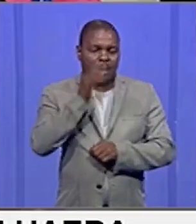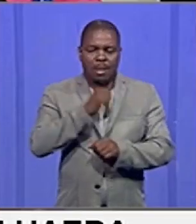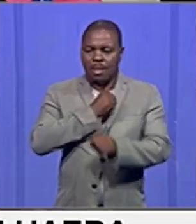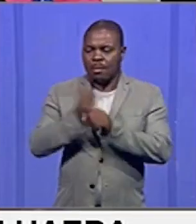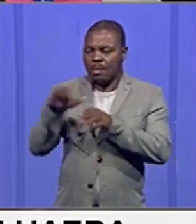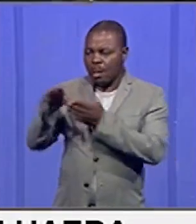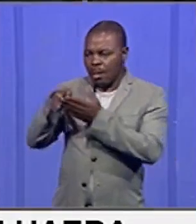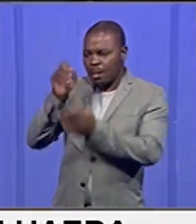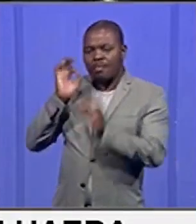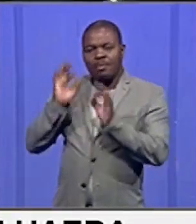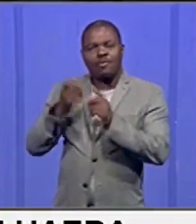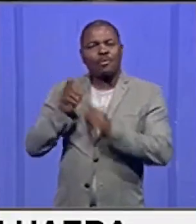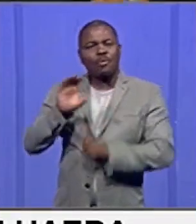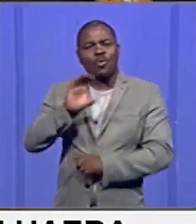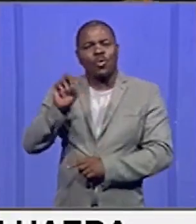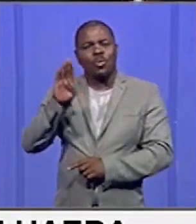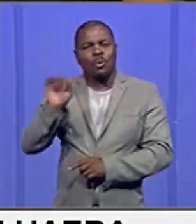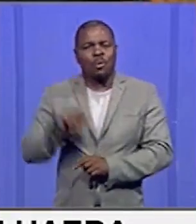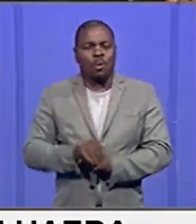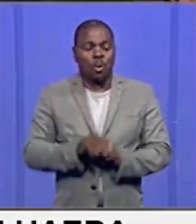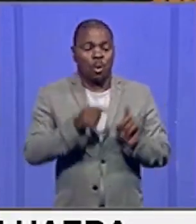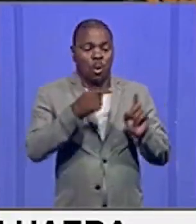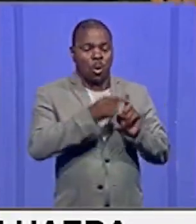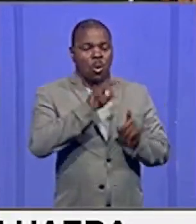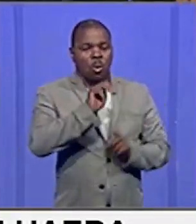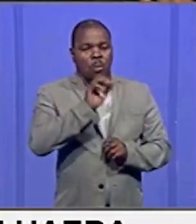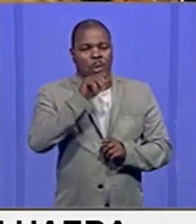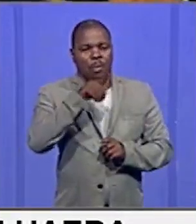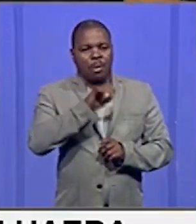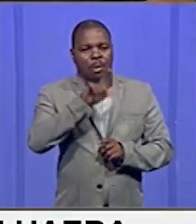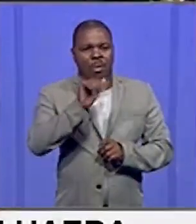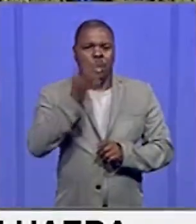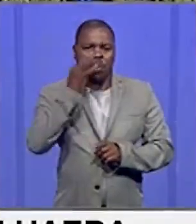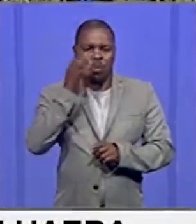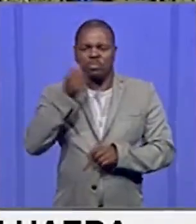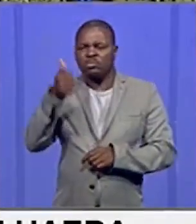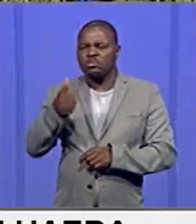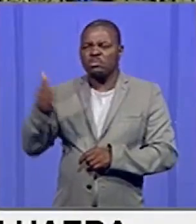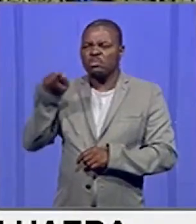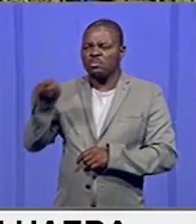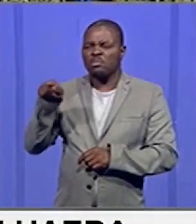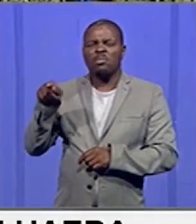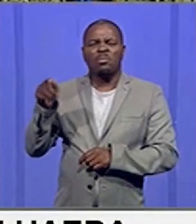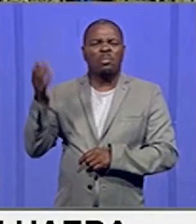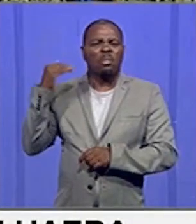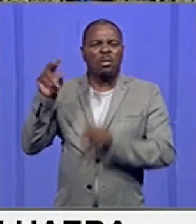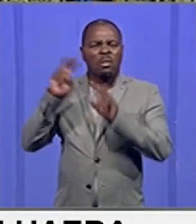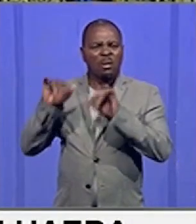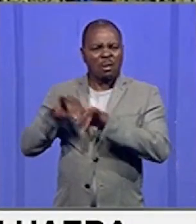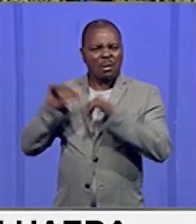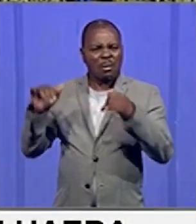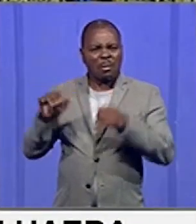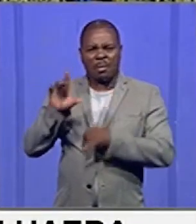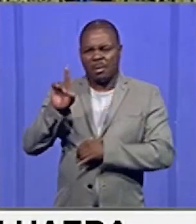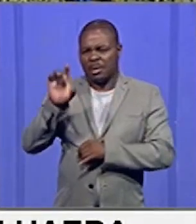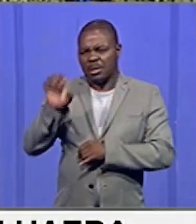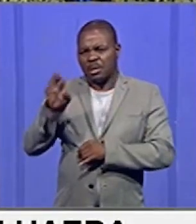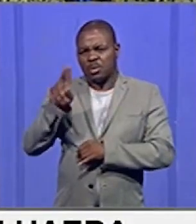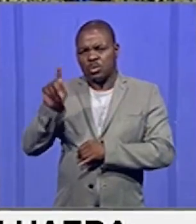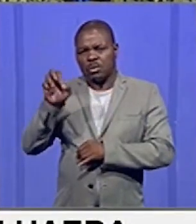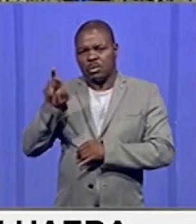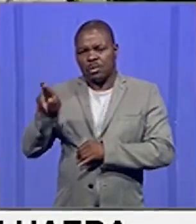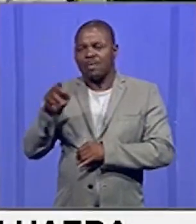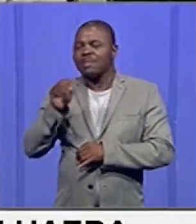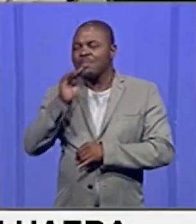Cuba. Mapaila o re ketsahalo ya morao tjena ya mohlanka e moholo wa mehleng wa Eskom Ruyter ke sesupo sa ho hloleha Afrika Borwa